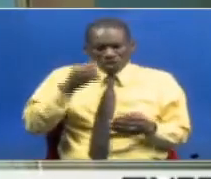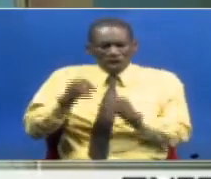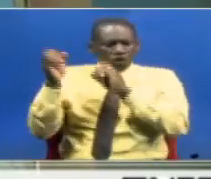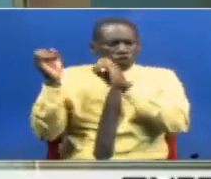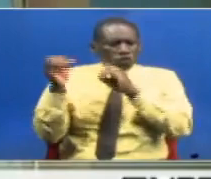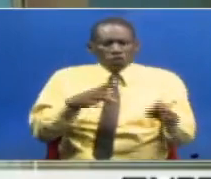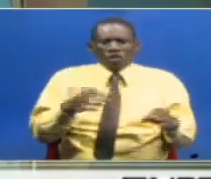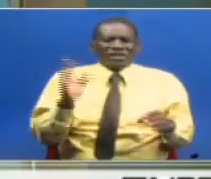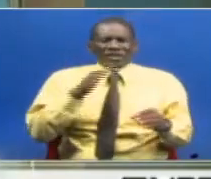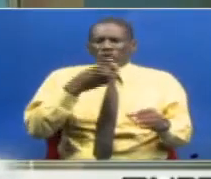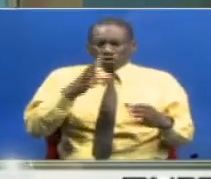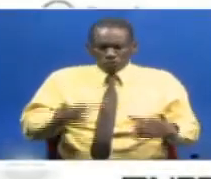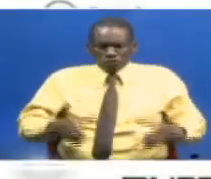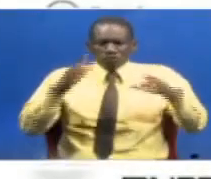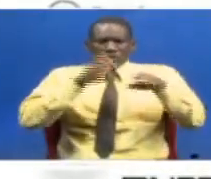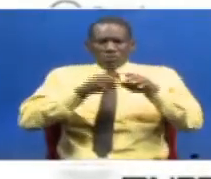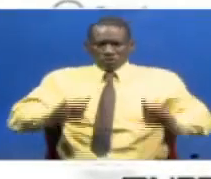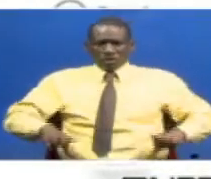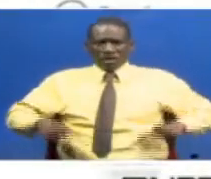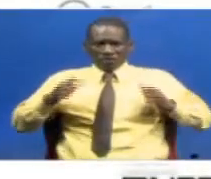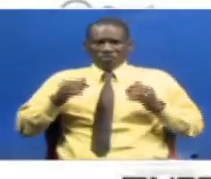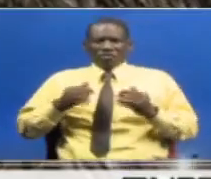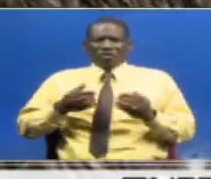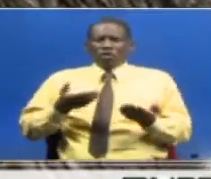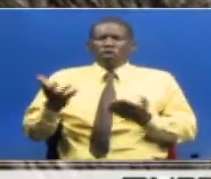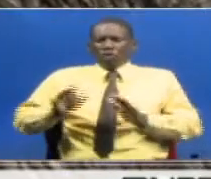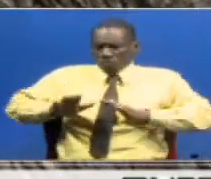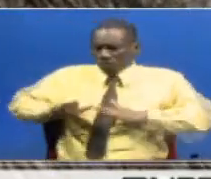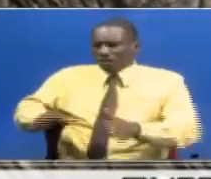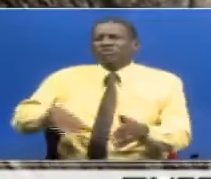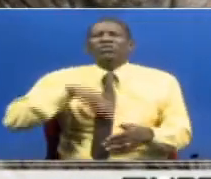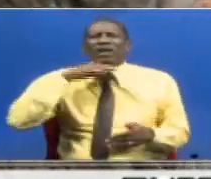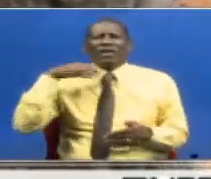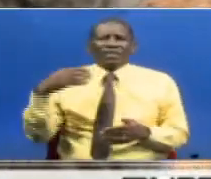septic tank while she was still alive, where she was left to die.